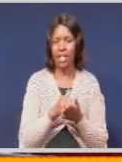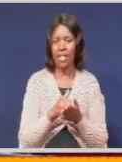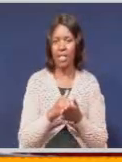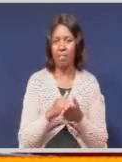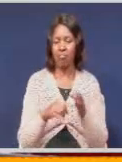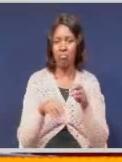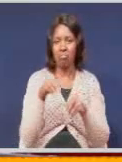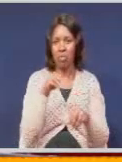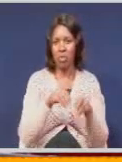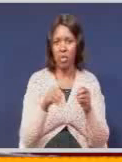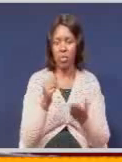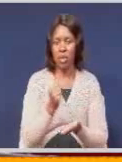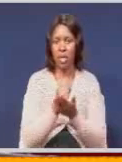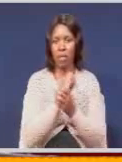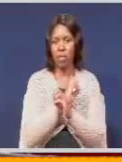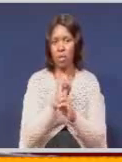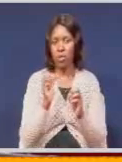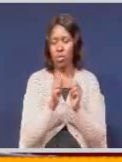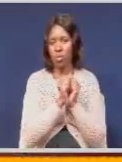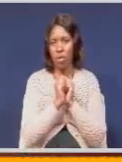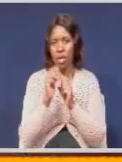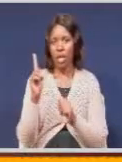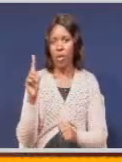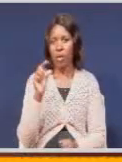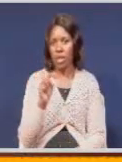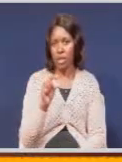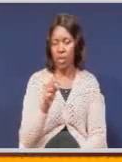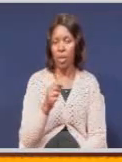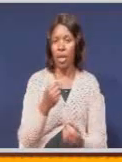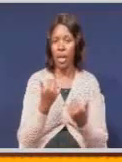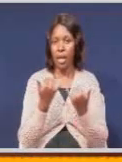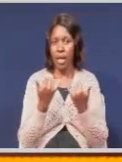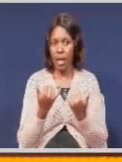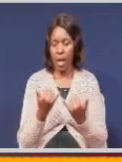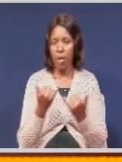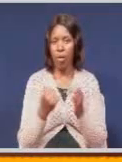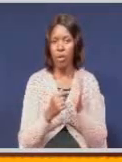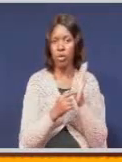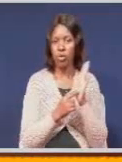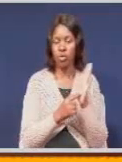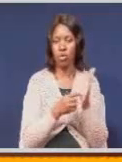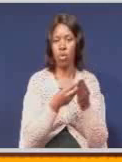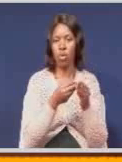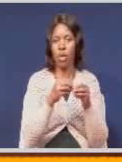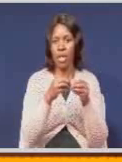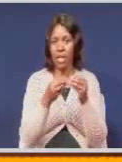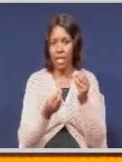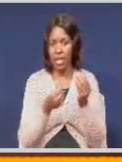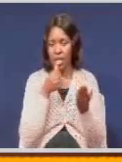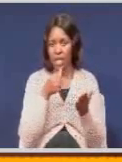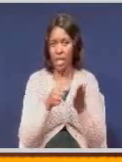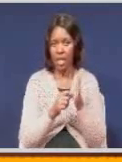their representative, who is the deputy governor. Nanani mutuma na kamati teri sidi na baruga kona ni umau mantuja